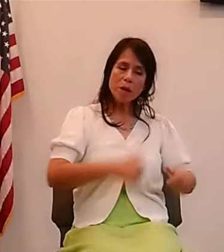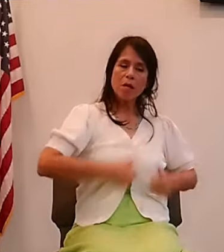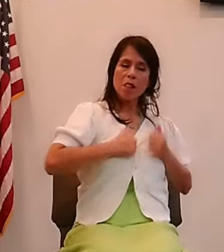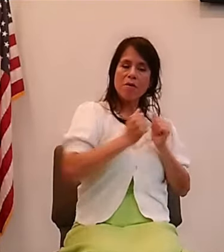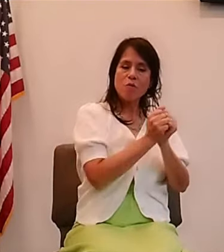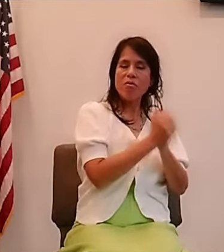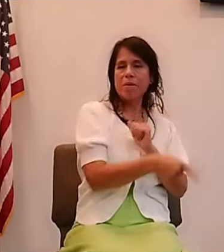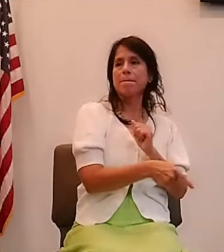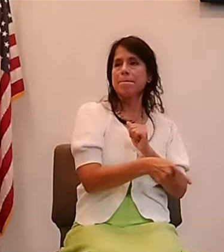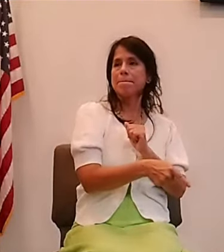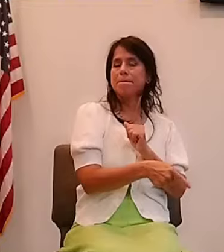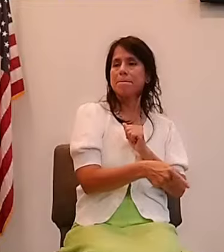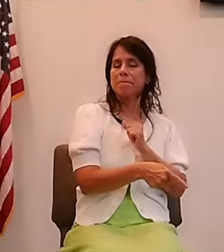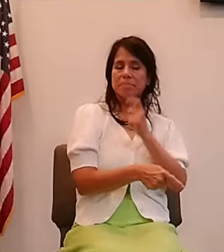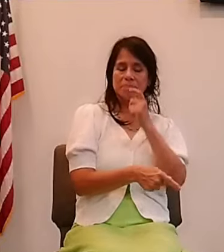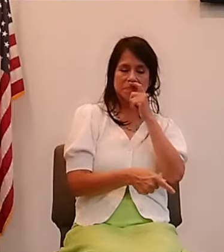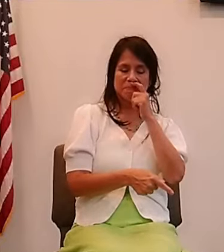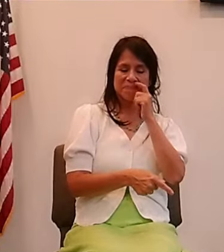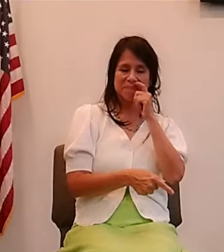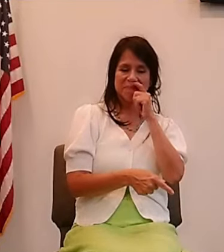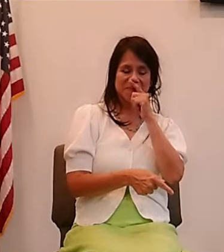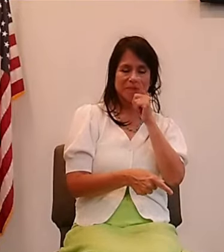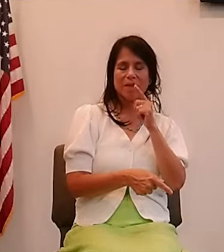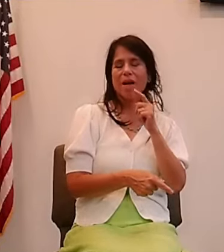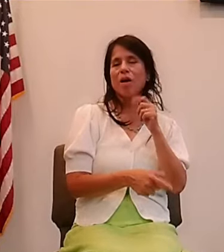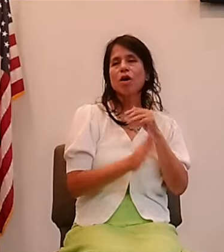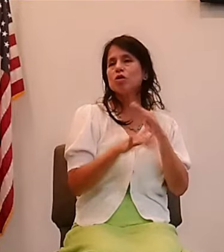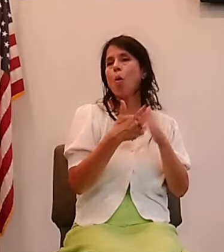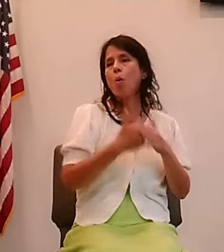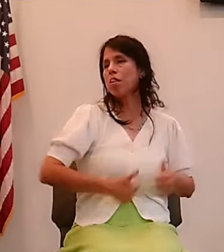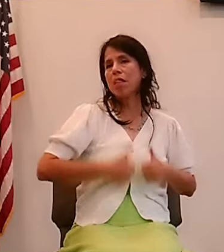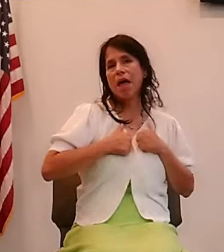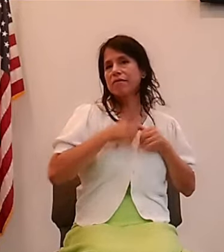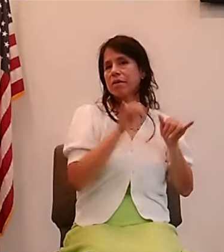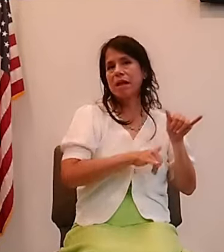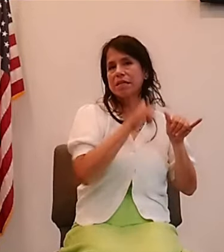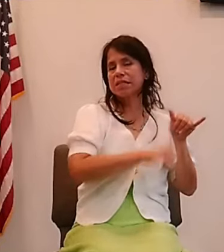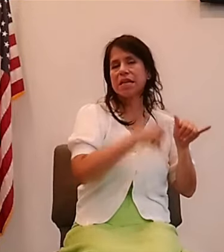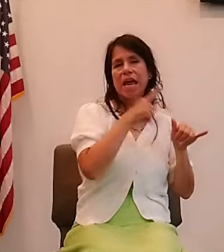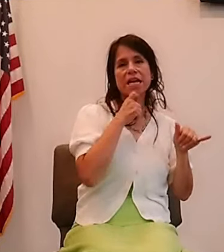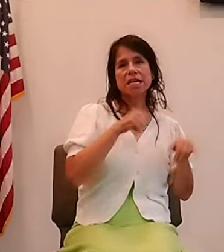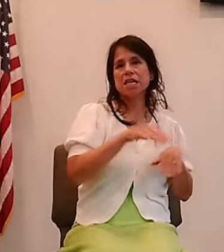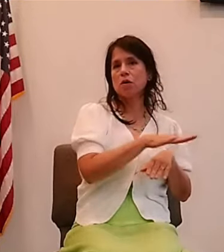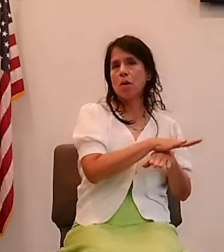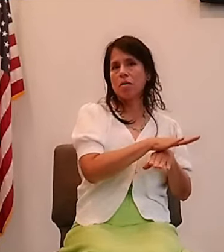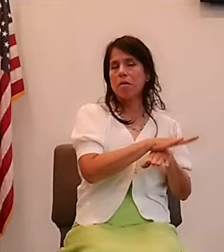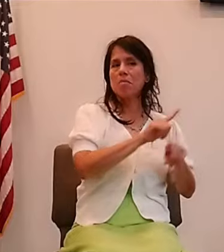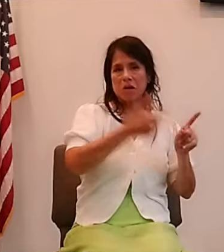Now, David's entire life wasn't spent in the desert, but it was